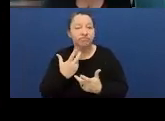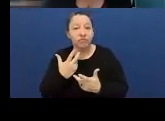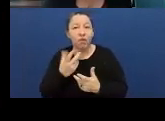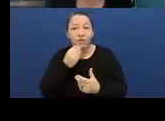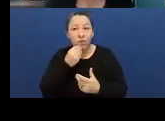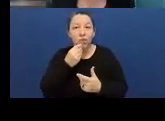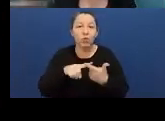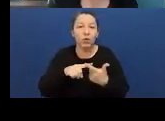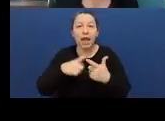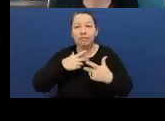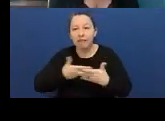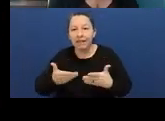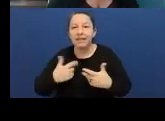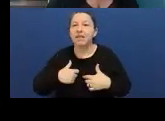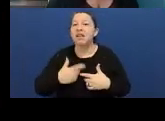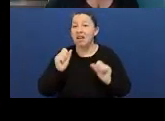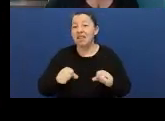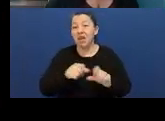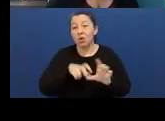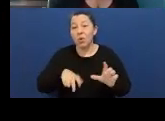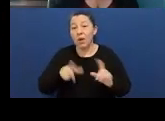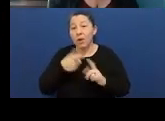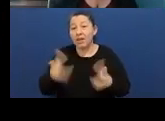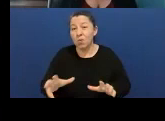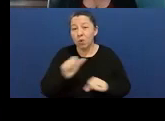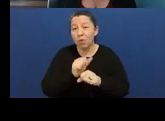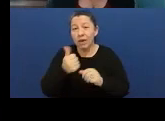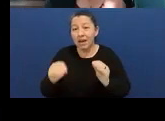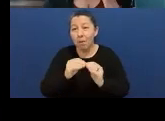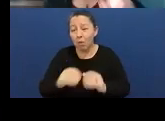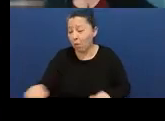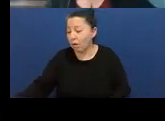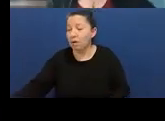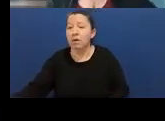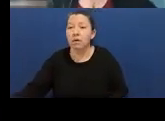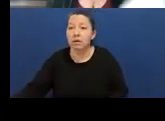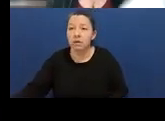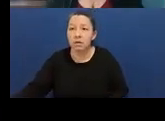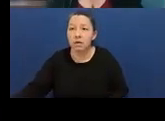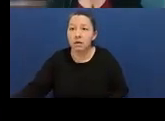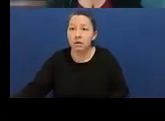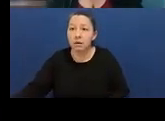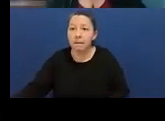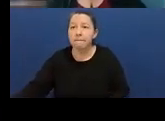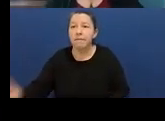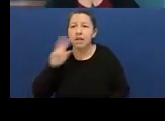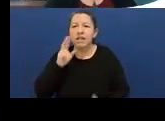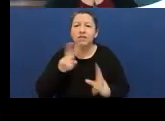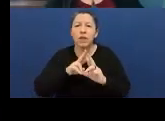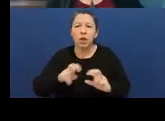whenever they didn't want to work anymore. So let's look at what the inscriptions actually tell us about these